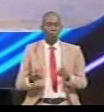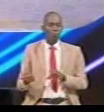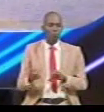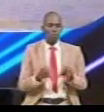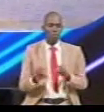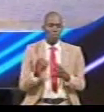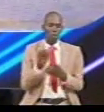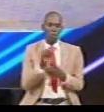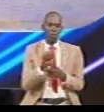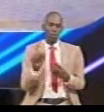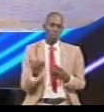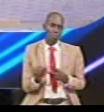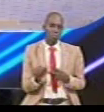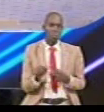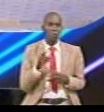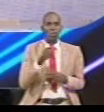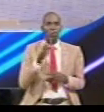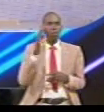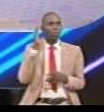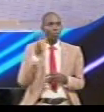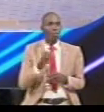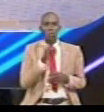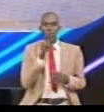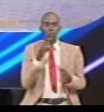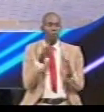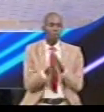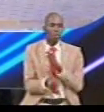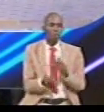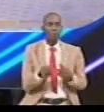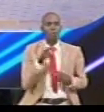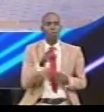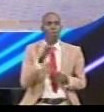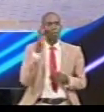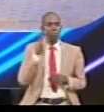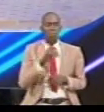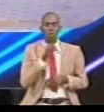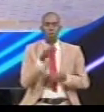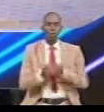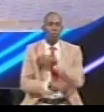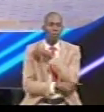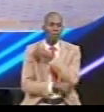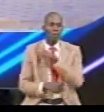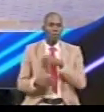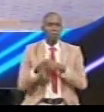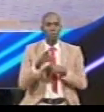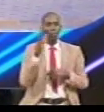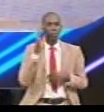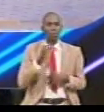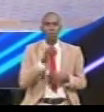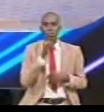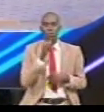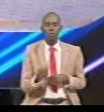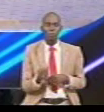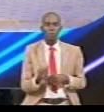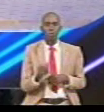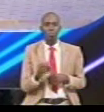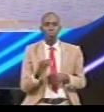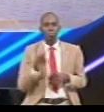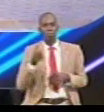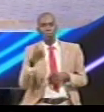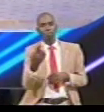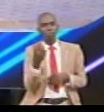adultery, thou shalt not kill, thou shalt not steal, thou shalt not bear false